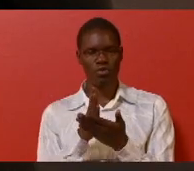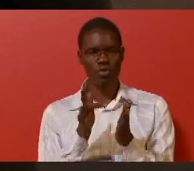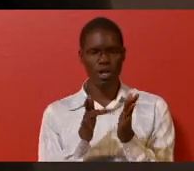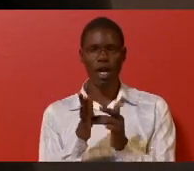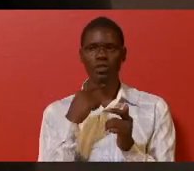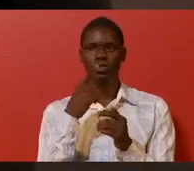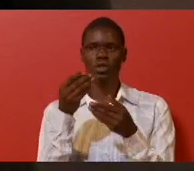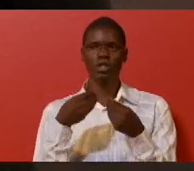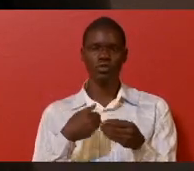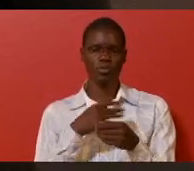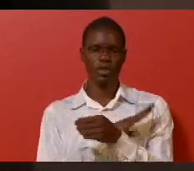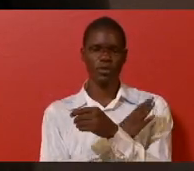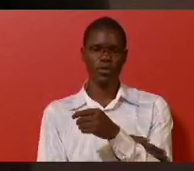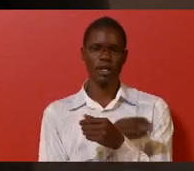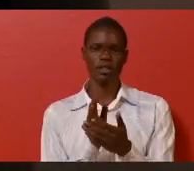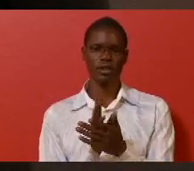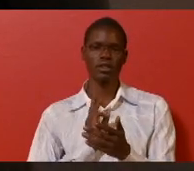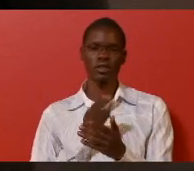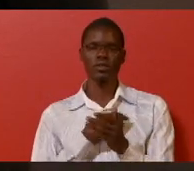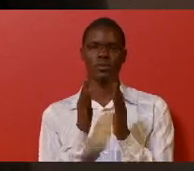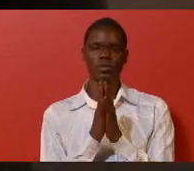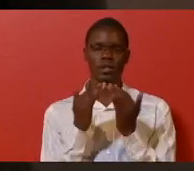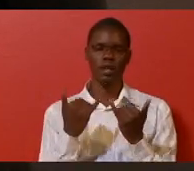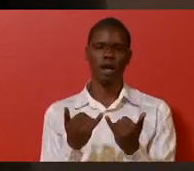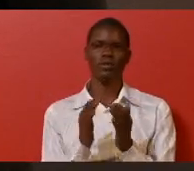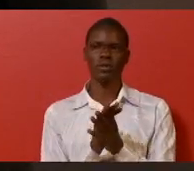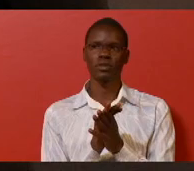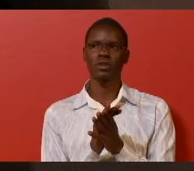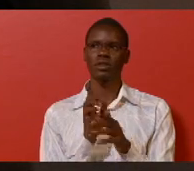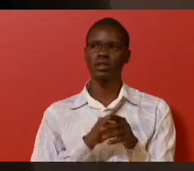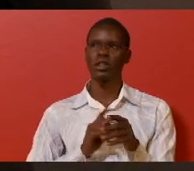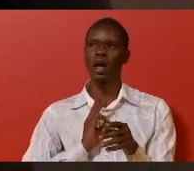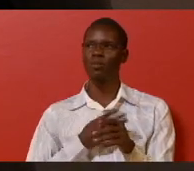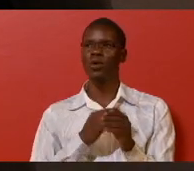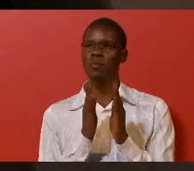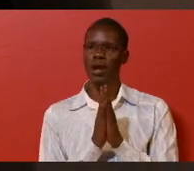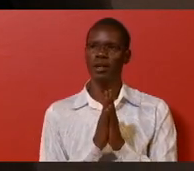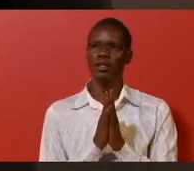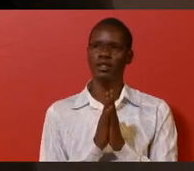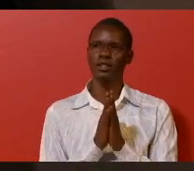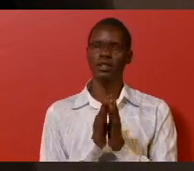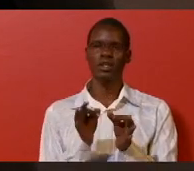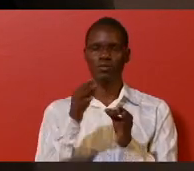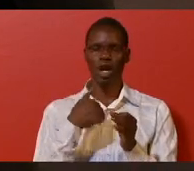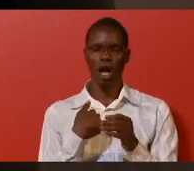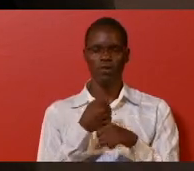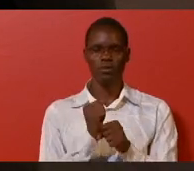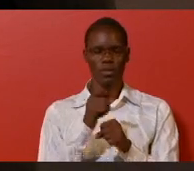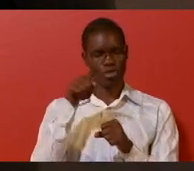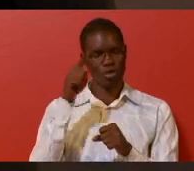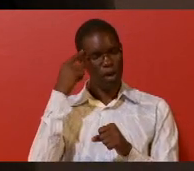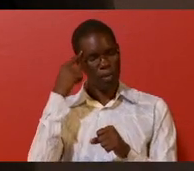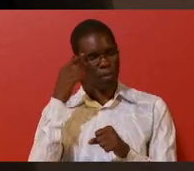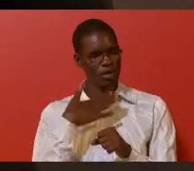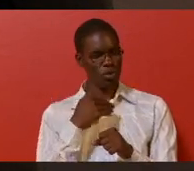Christ who gives me strength. We're going to pray with you now. And as we pray, if you've made up your mind that you want to be a